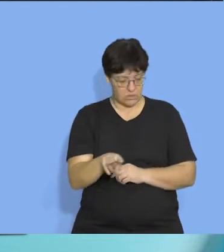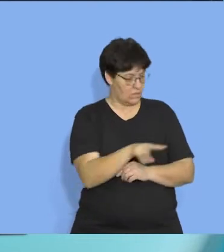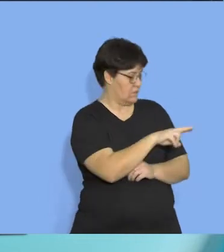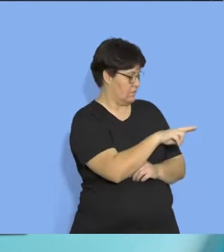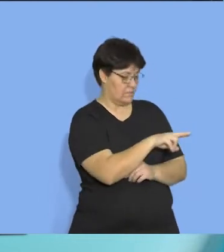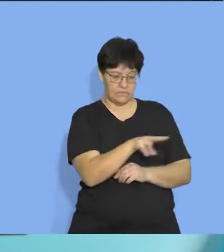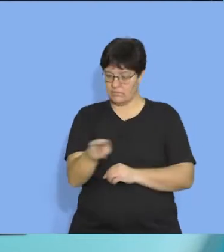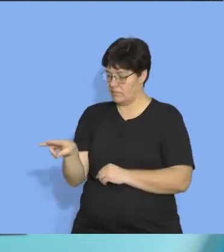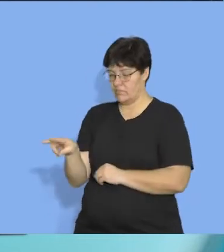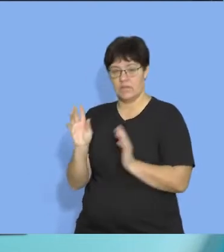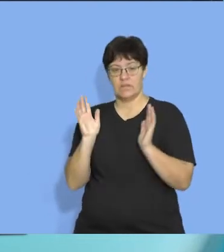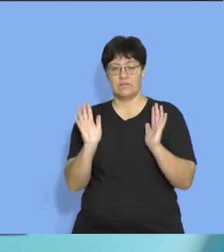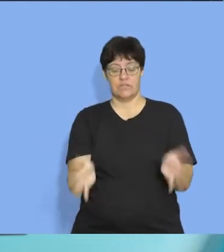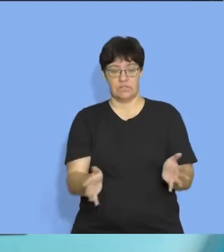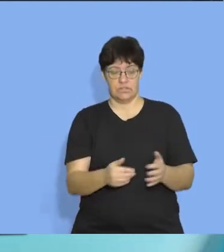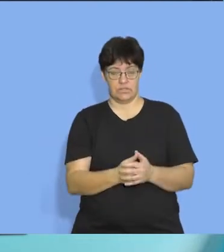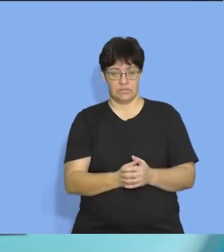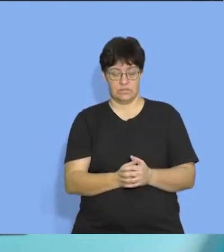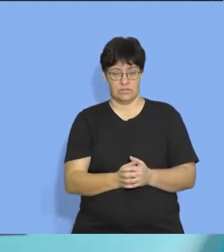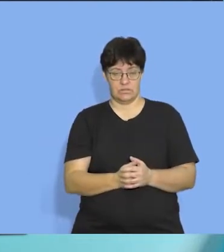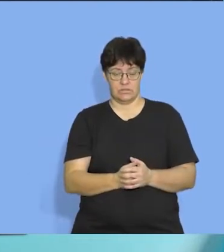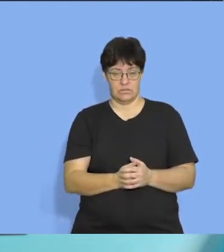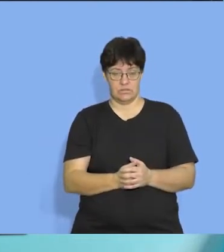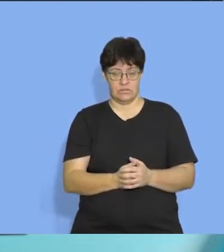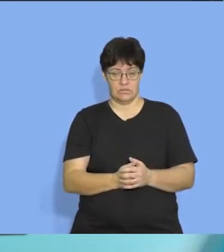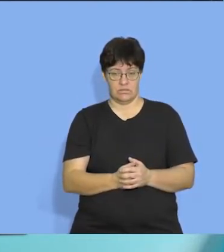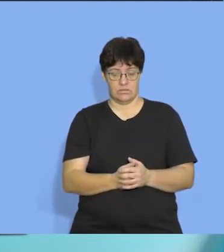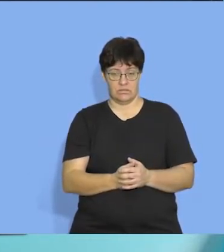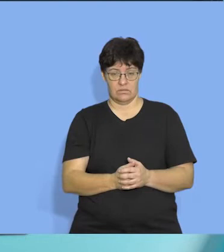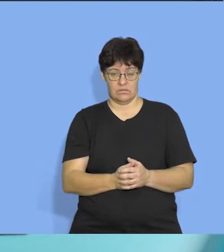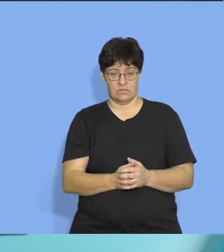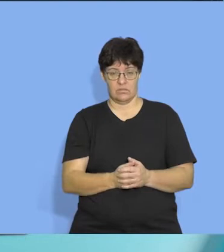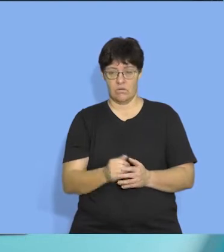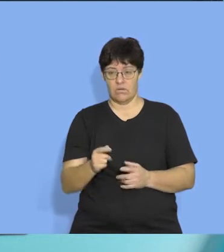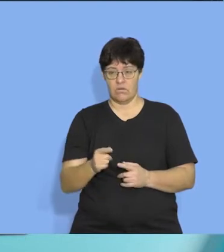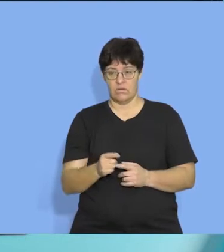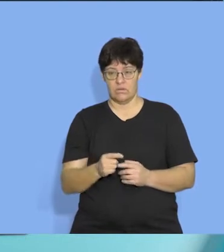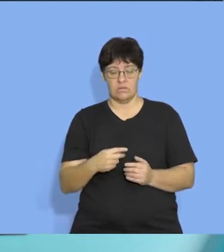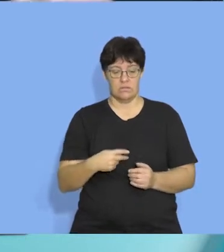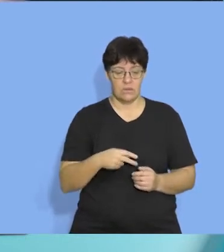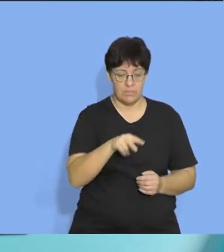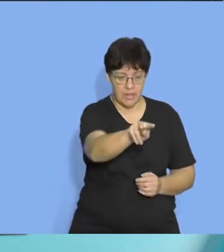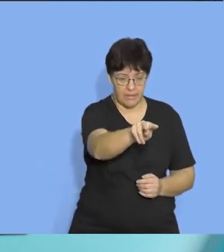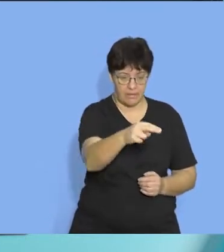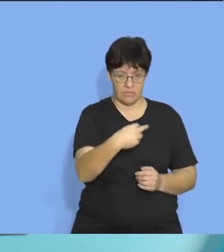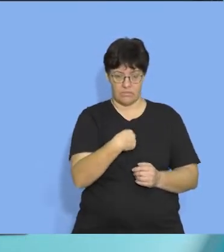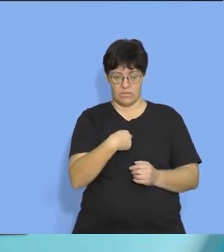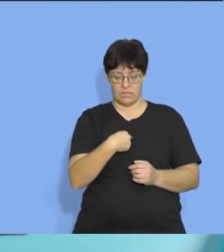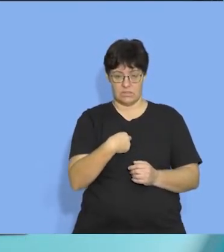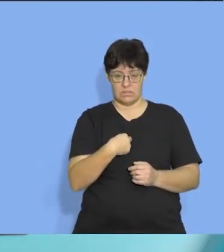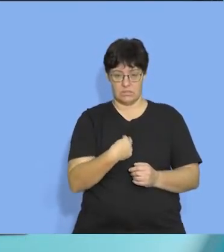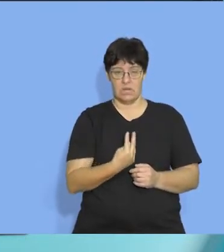one dimension means one plane, one parallel motion, okay? So backwards, forwards, up, down,